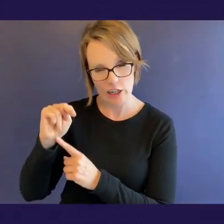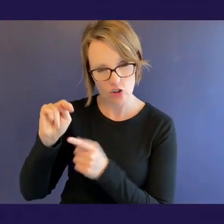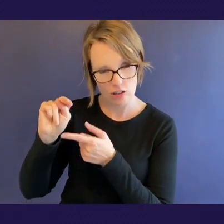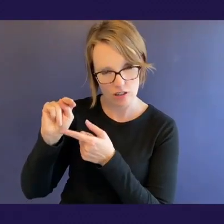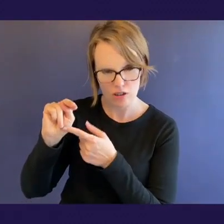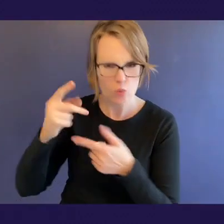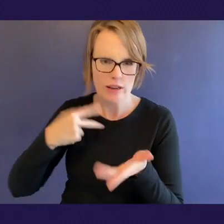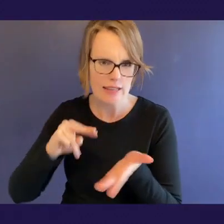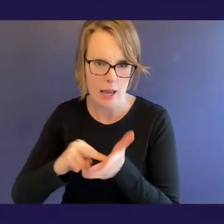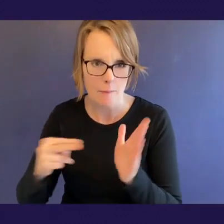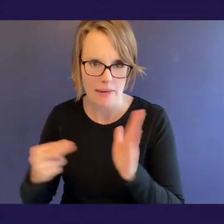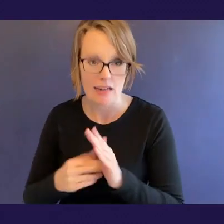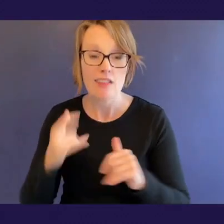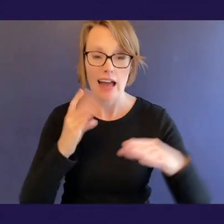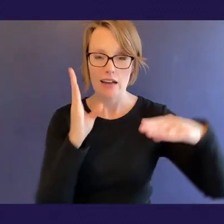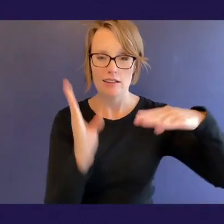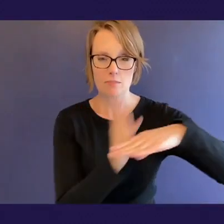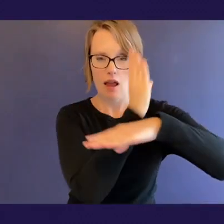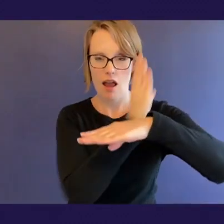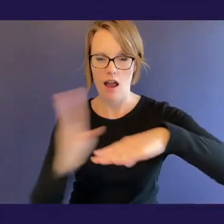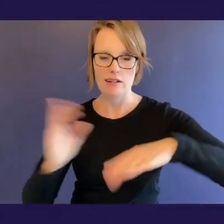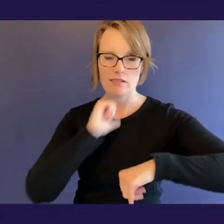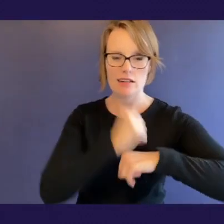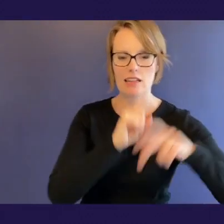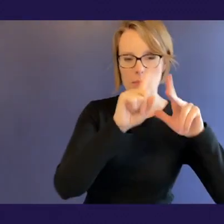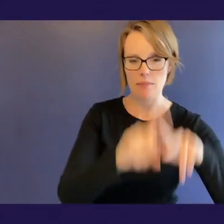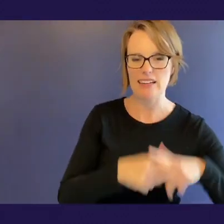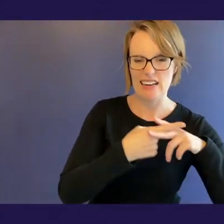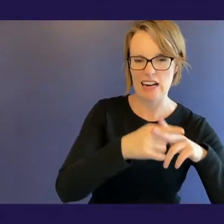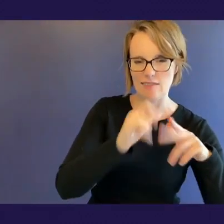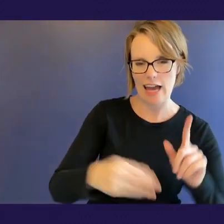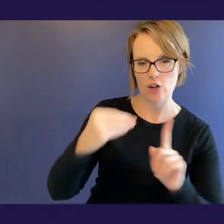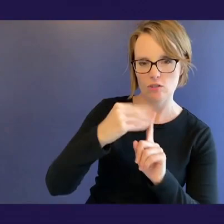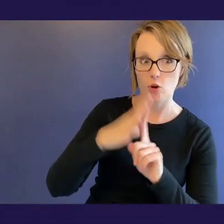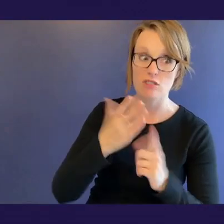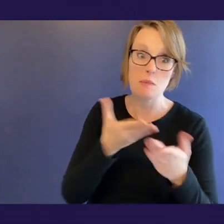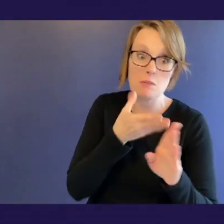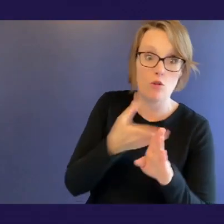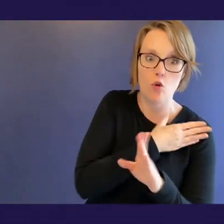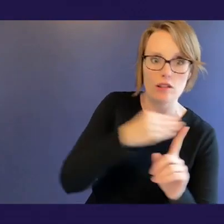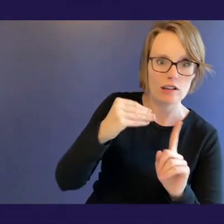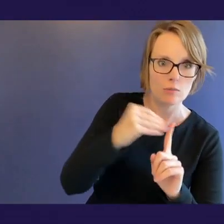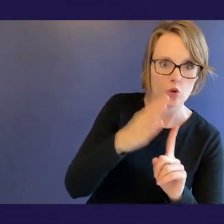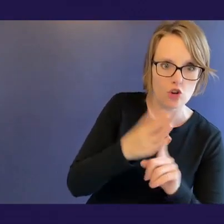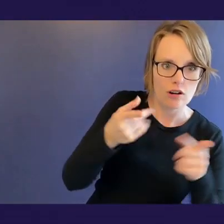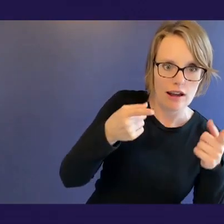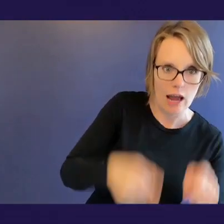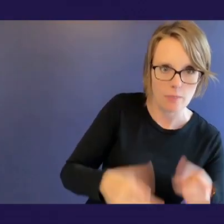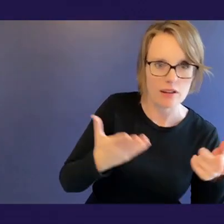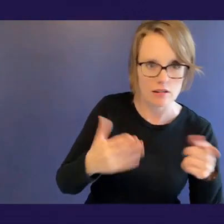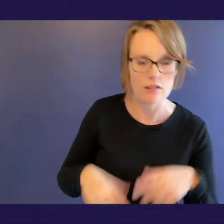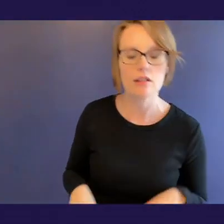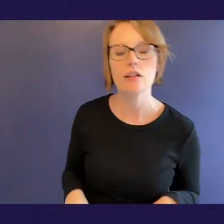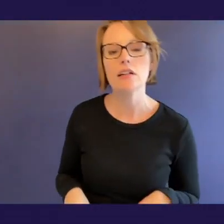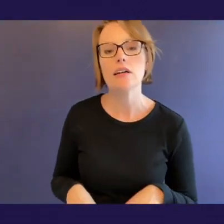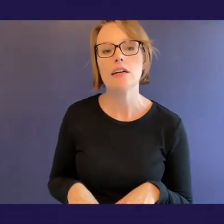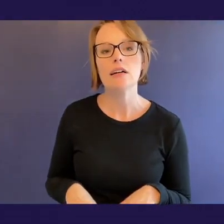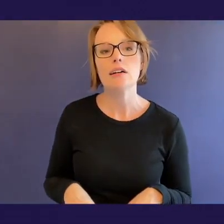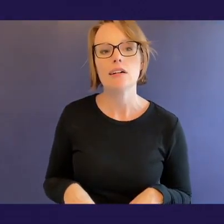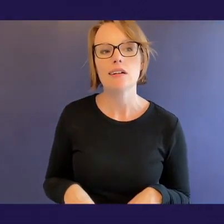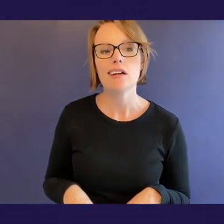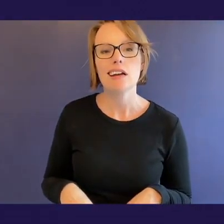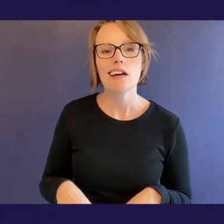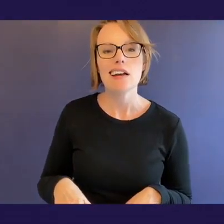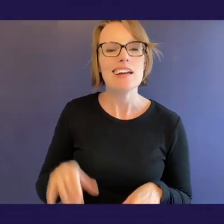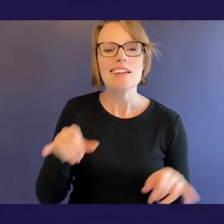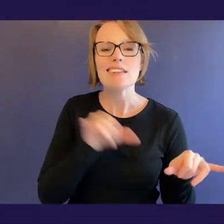the beginning of that or prior to that exposure. This is a way in which people can be warned,